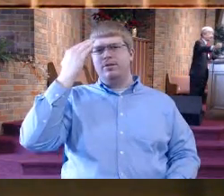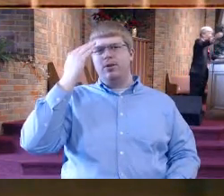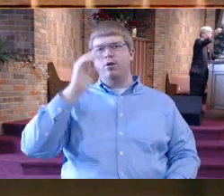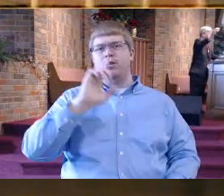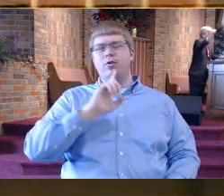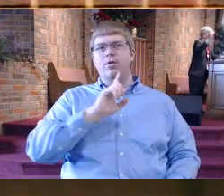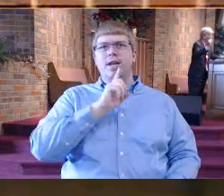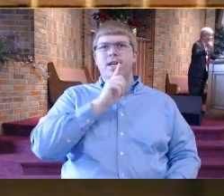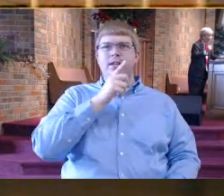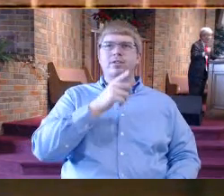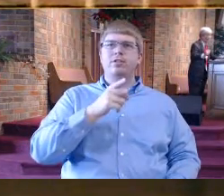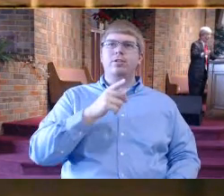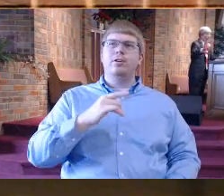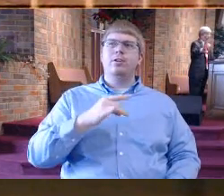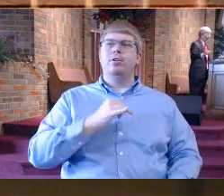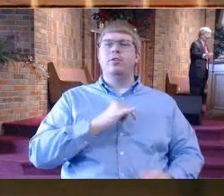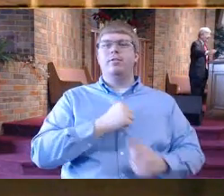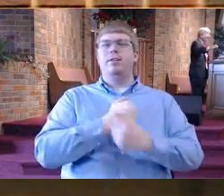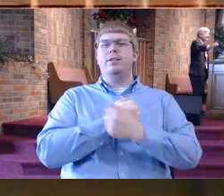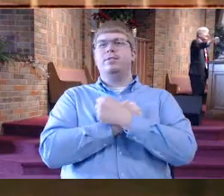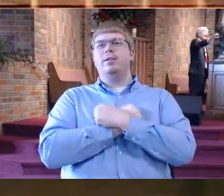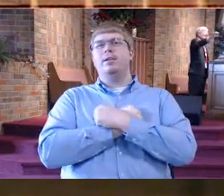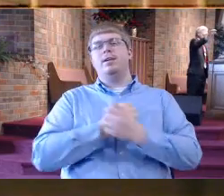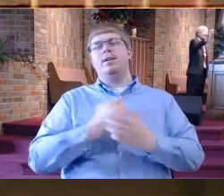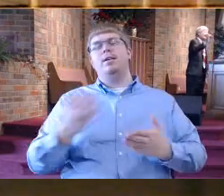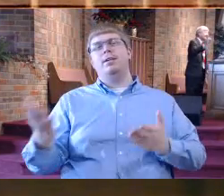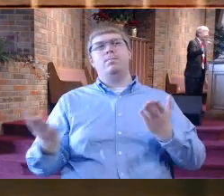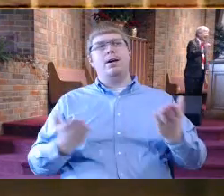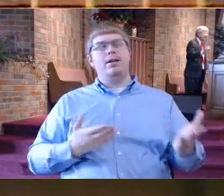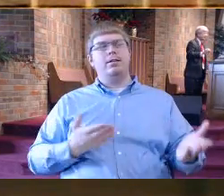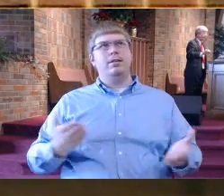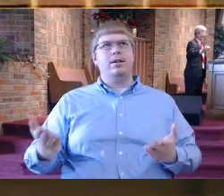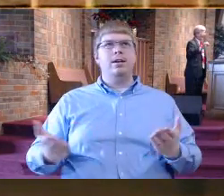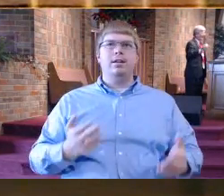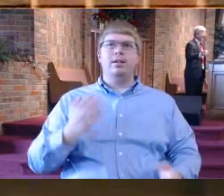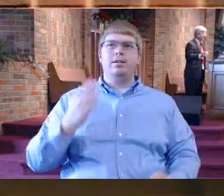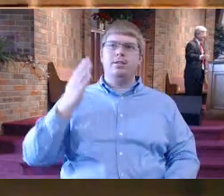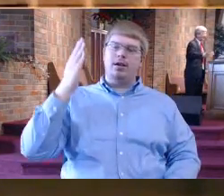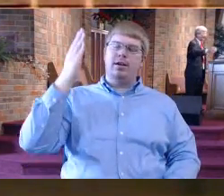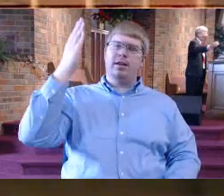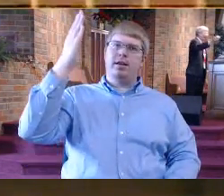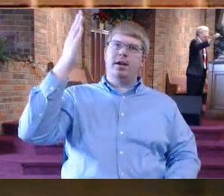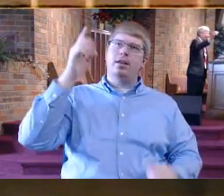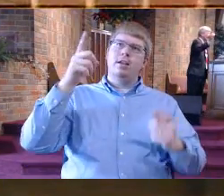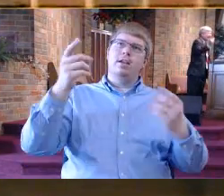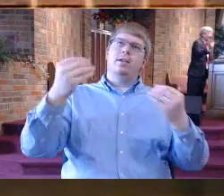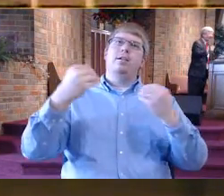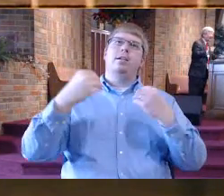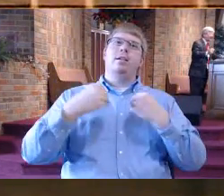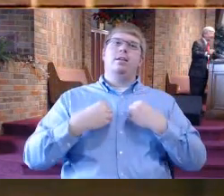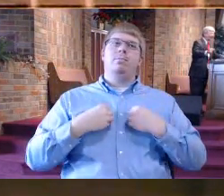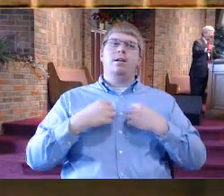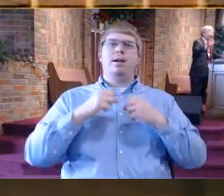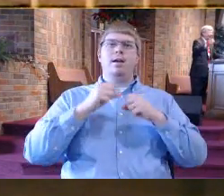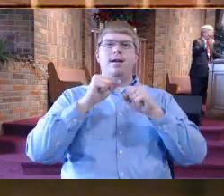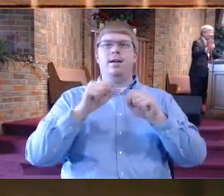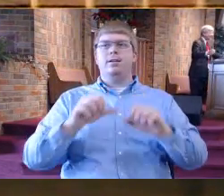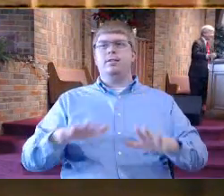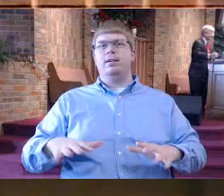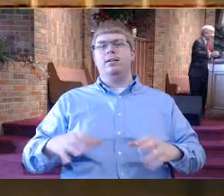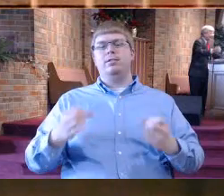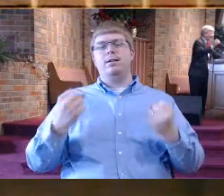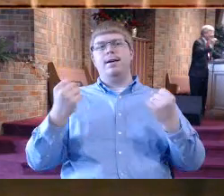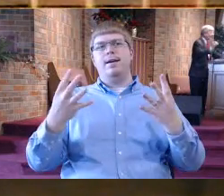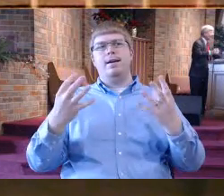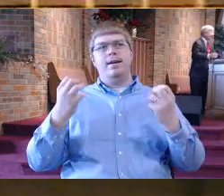His soul, His service is my sweetest delight, His